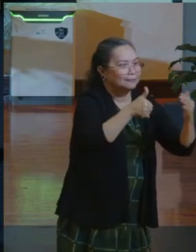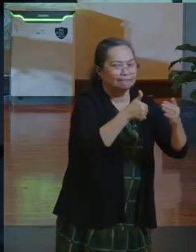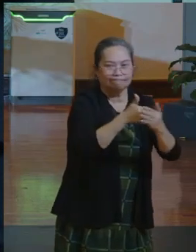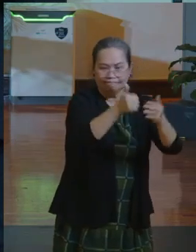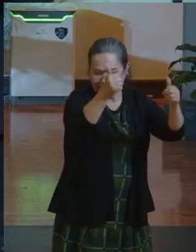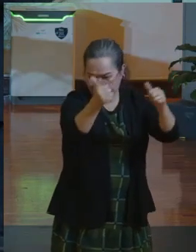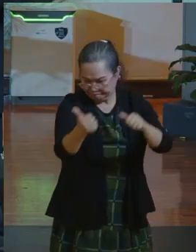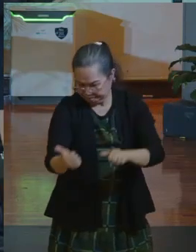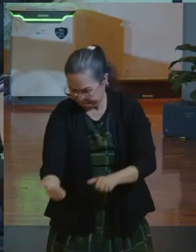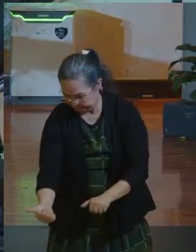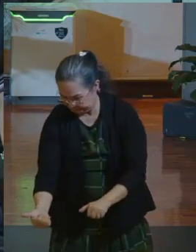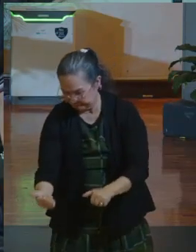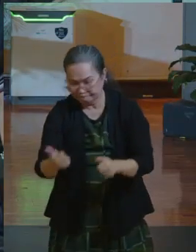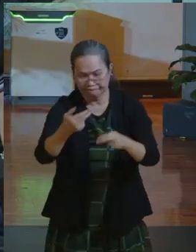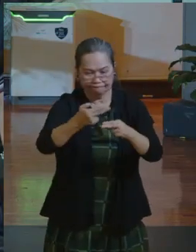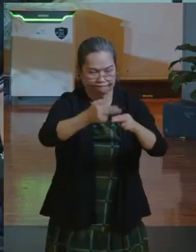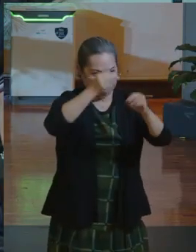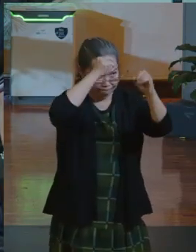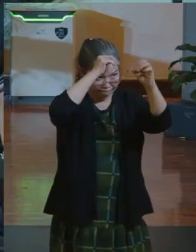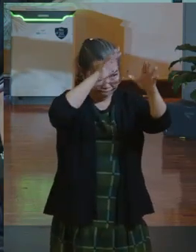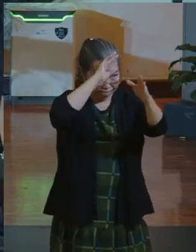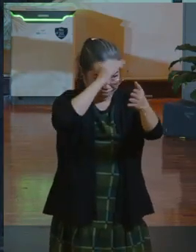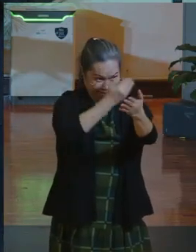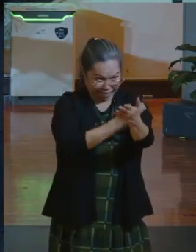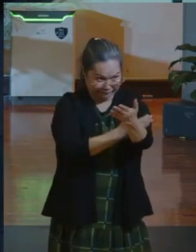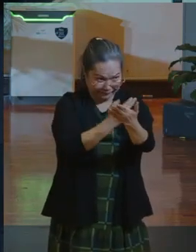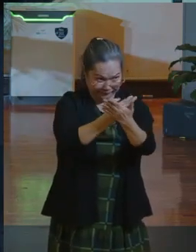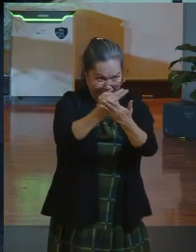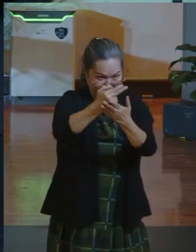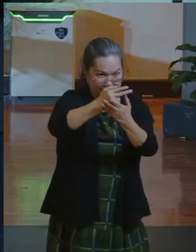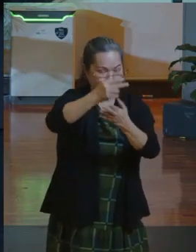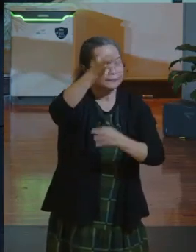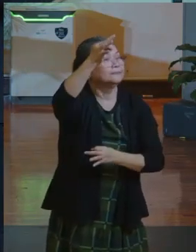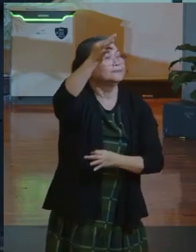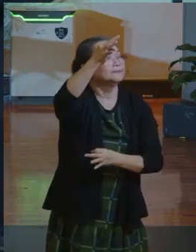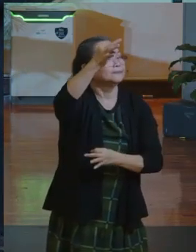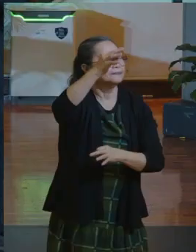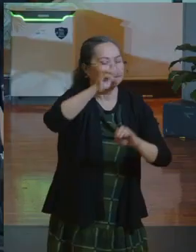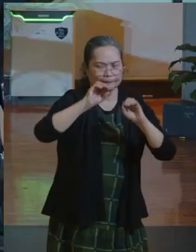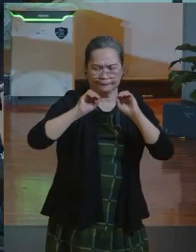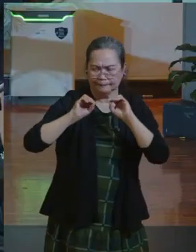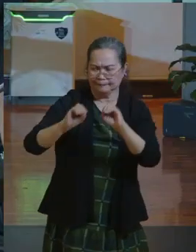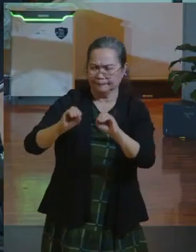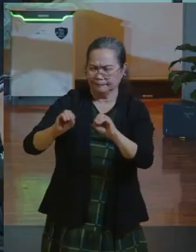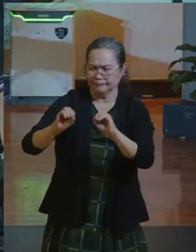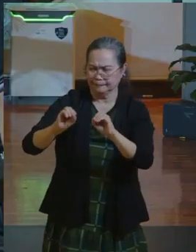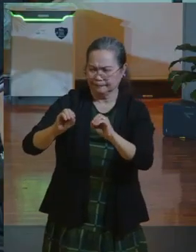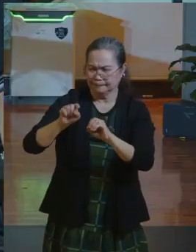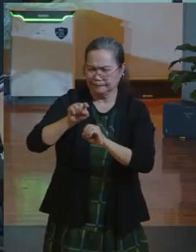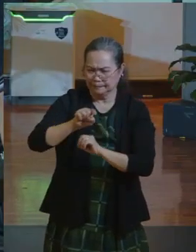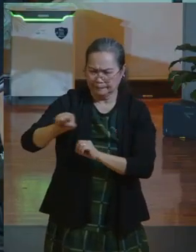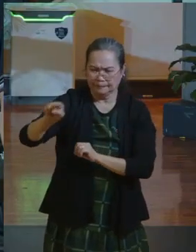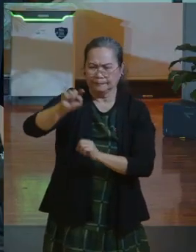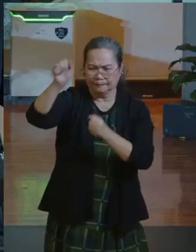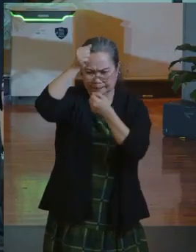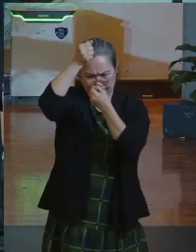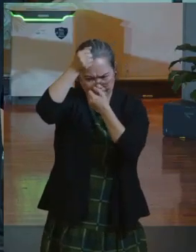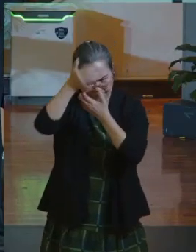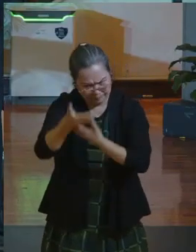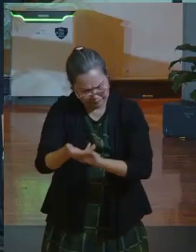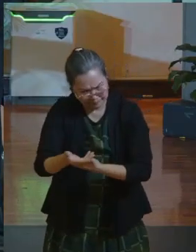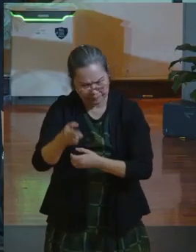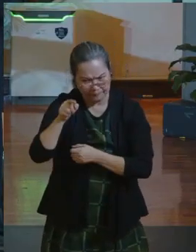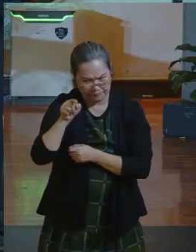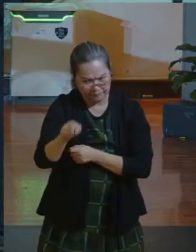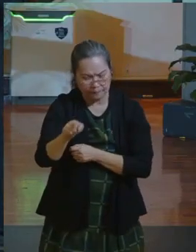baptizing them in the name of the Father, the Son, and the Holy Spirit, and teaching them to observe all that I have commanded you.